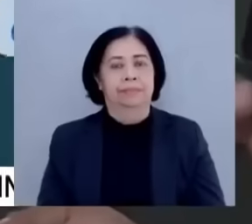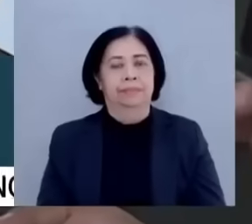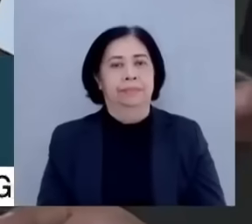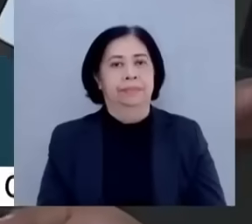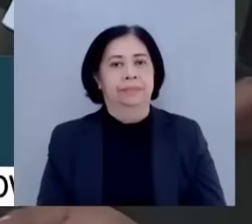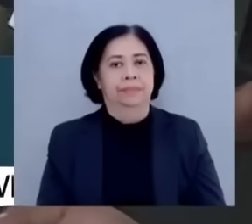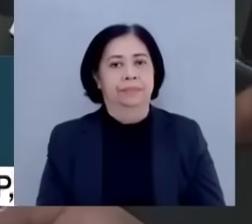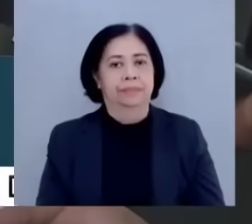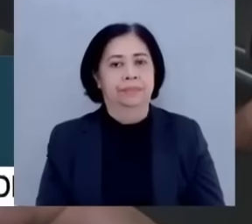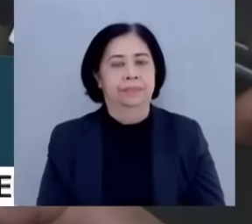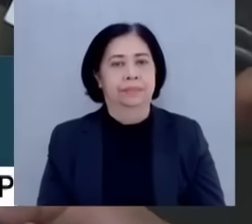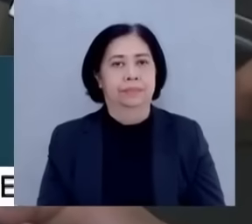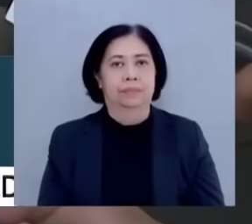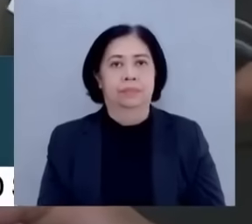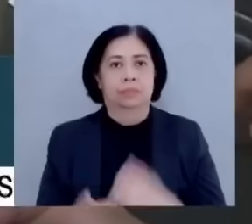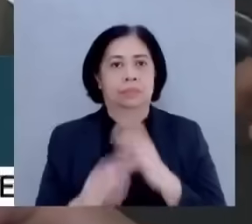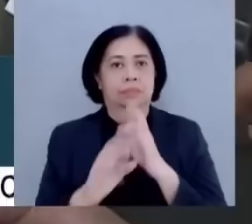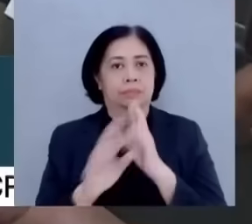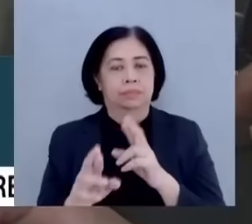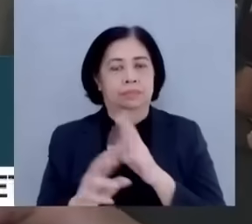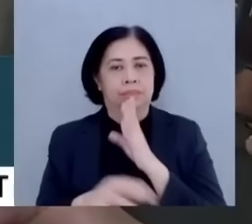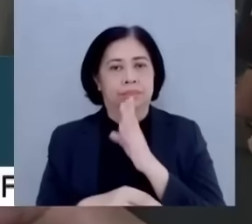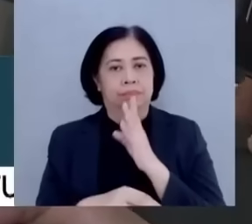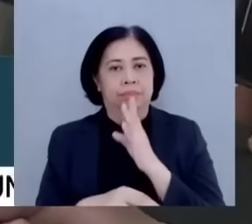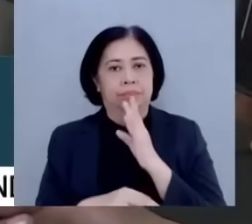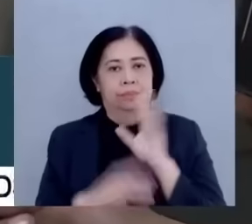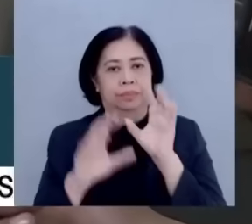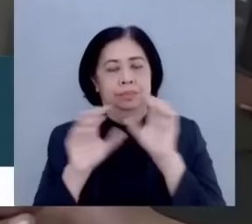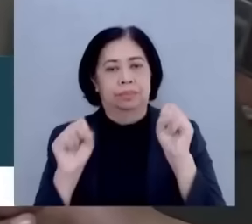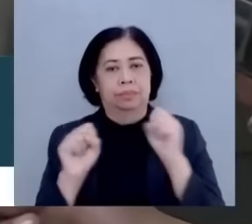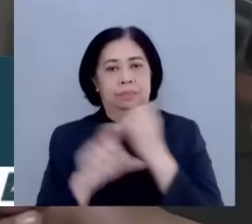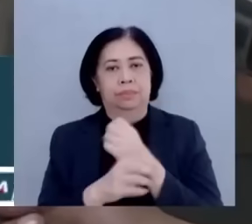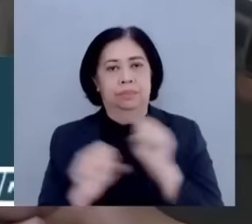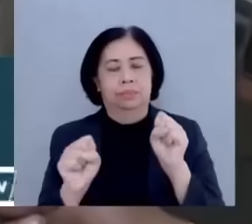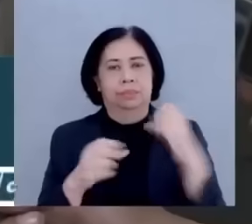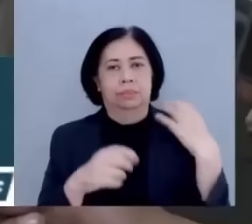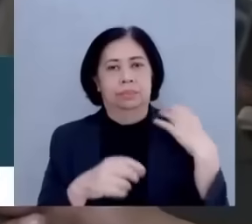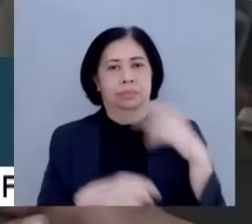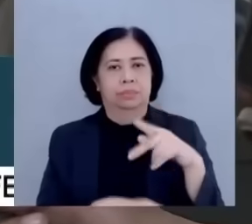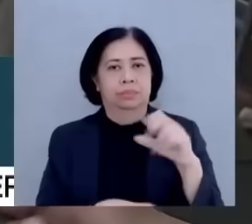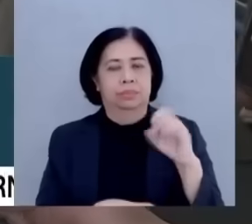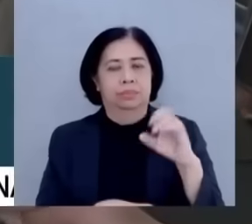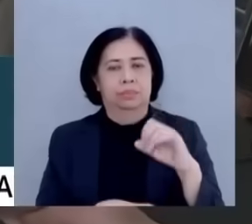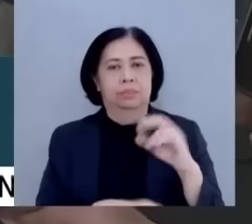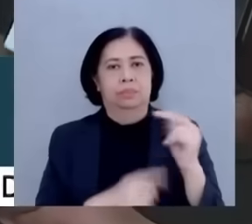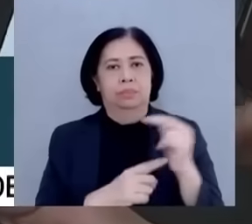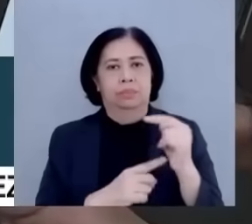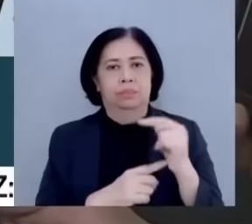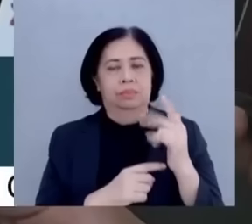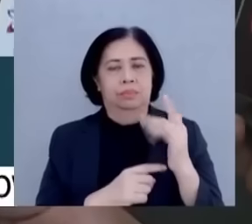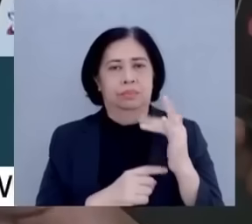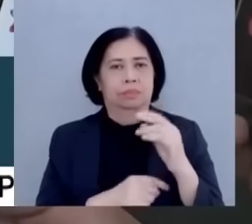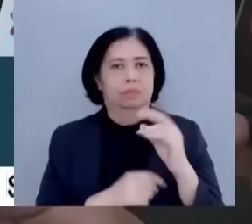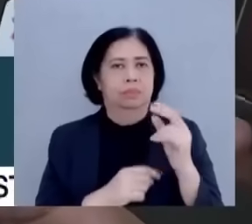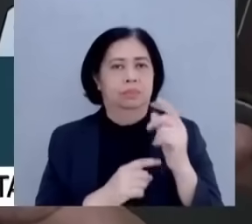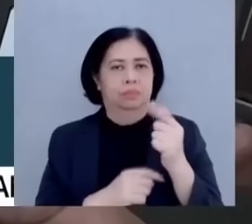This is in response to the statement of the Presidential Security Command dated 25 November 2024. The Vice President Security